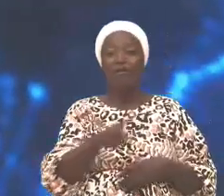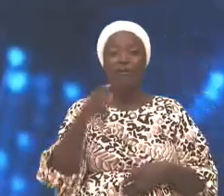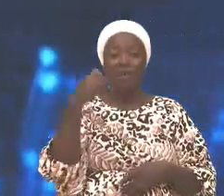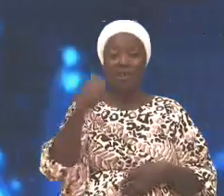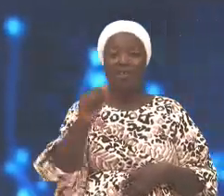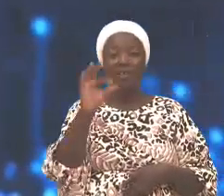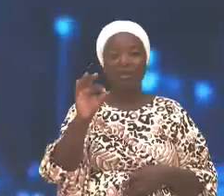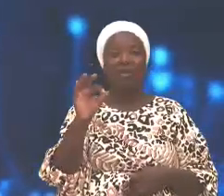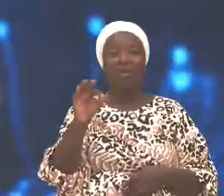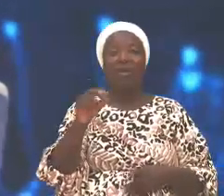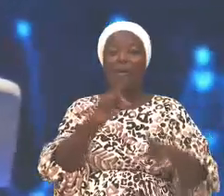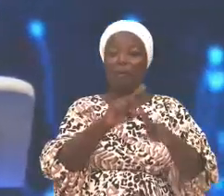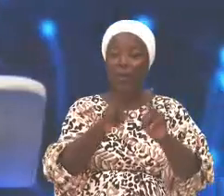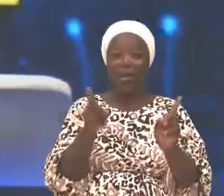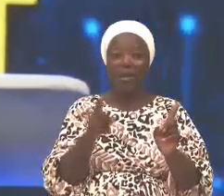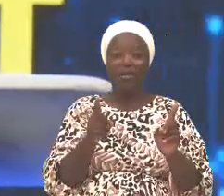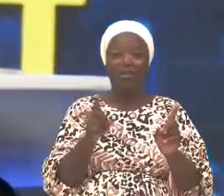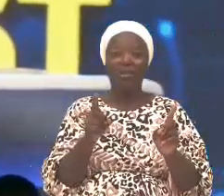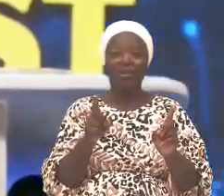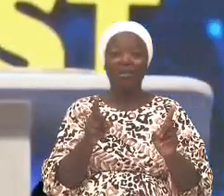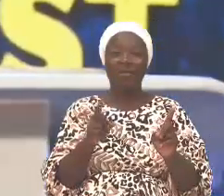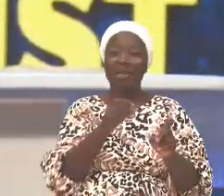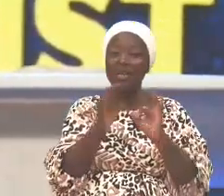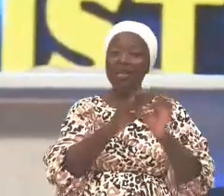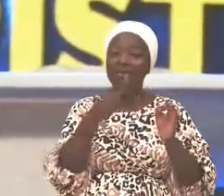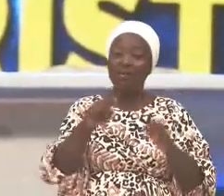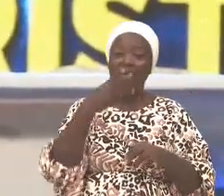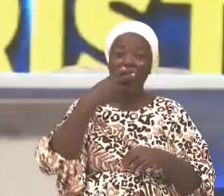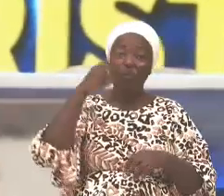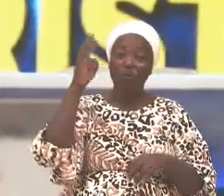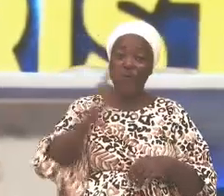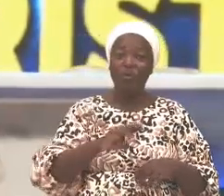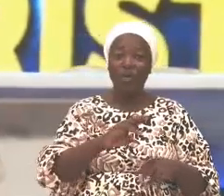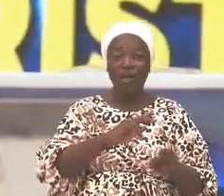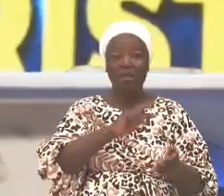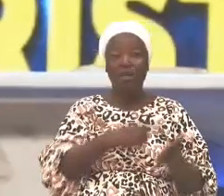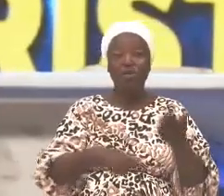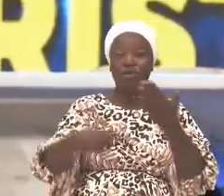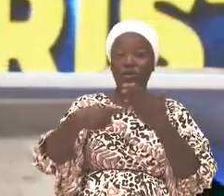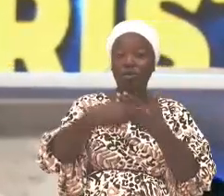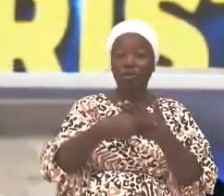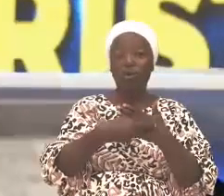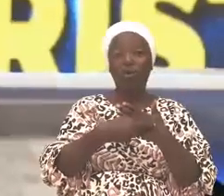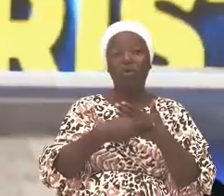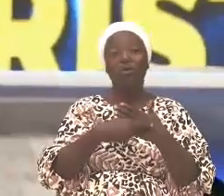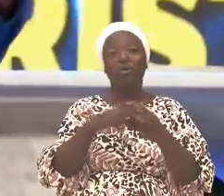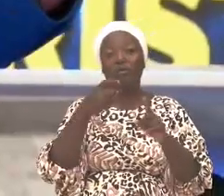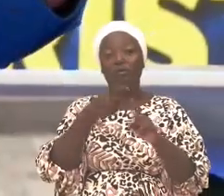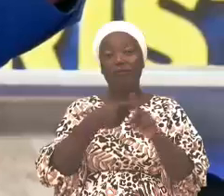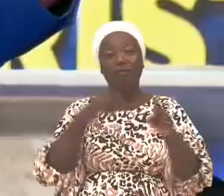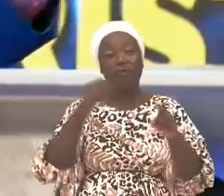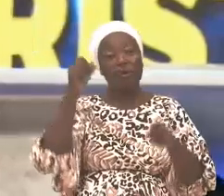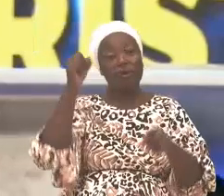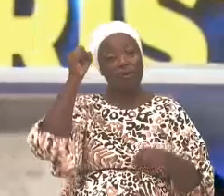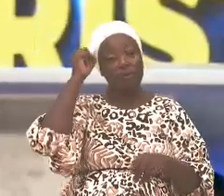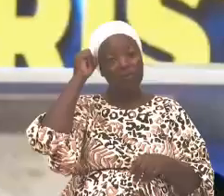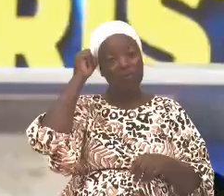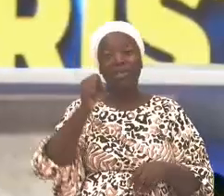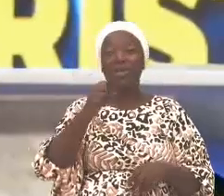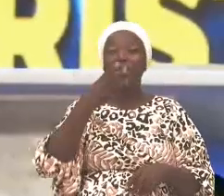In verse 19, but if the wicked turn from his wickedness and do